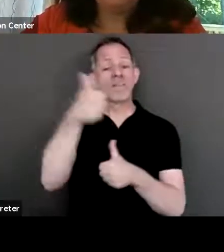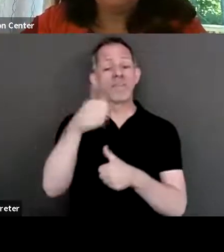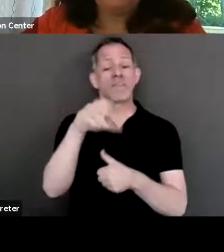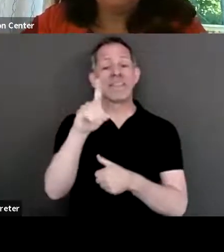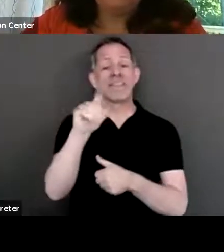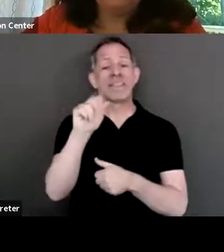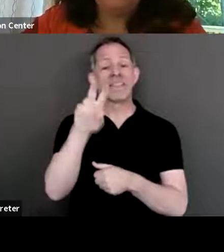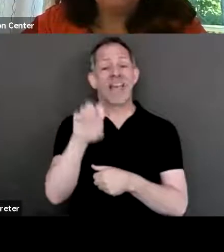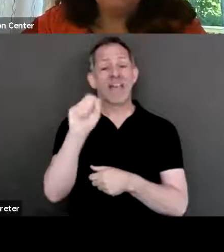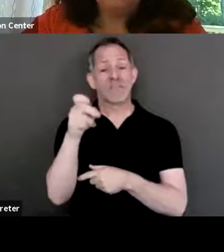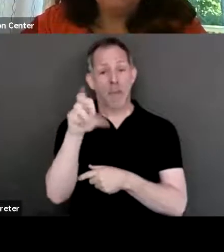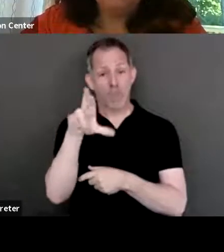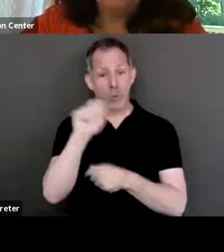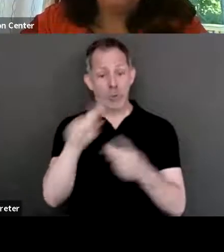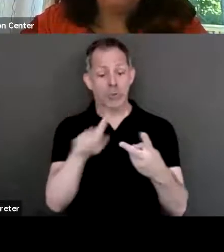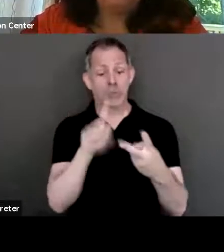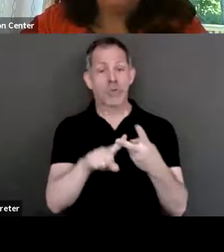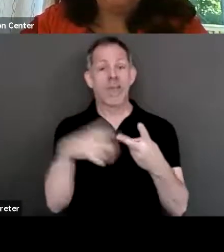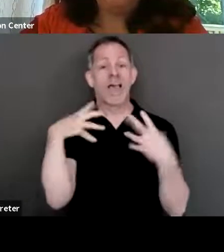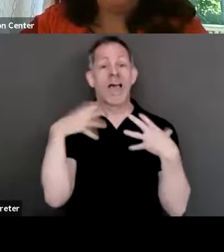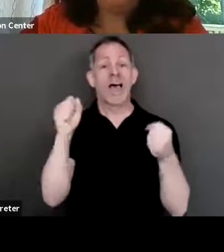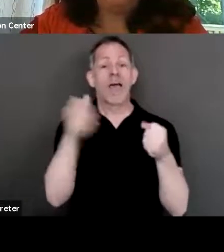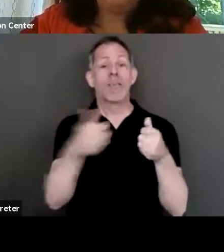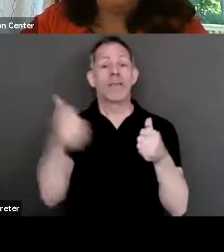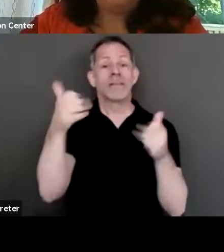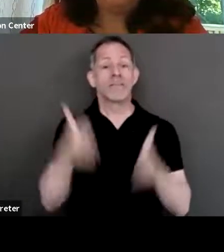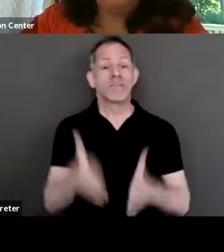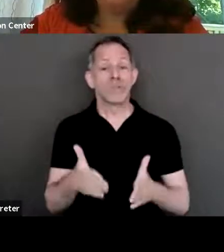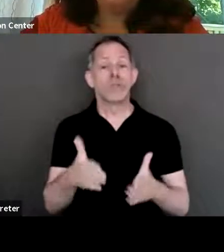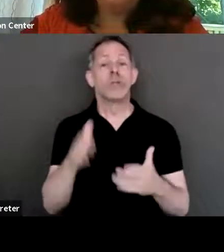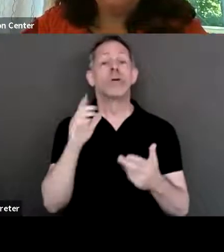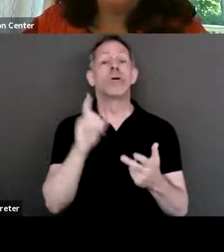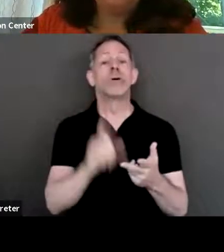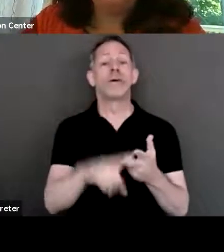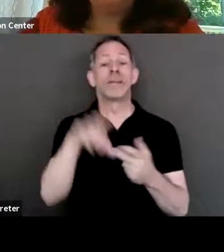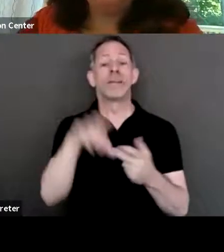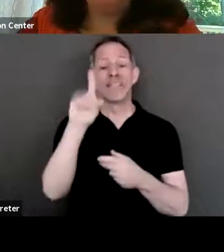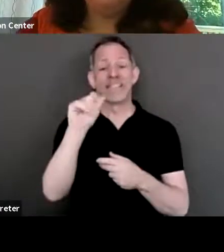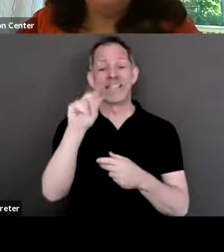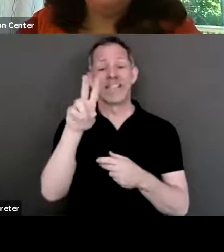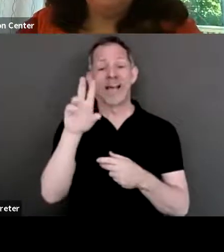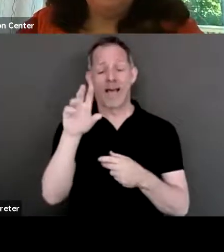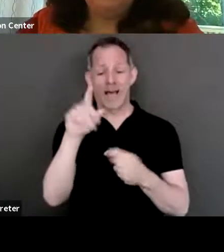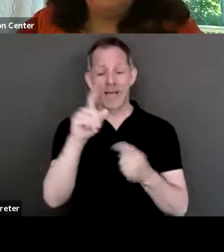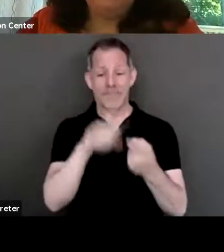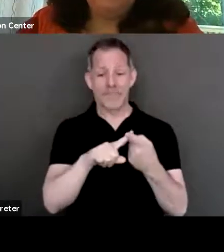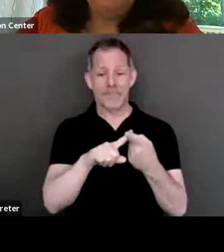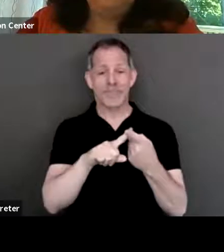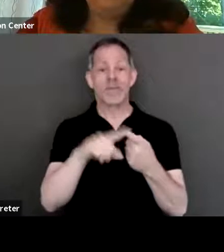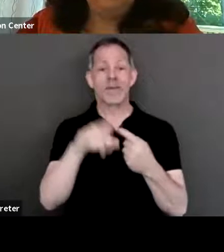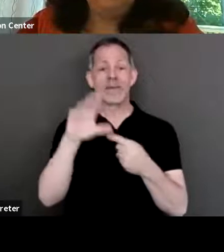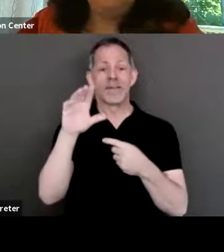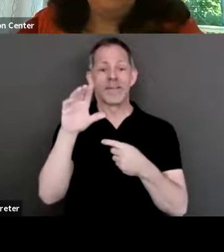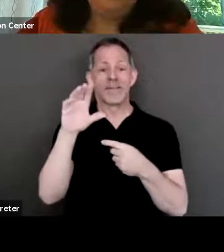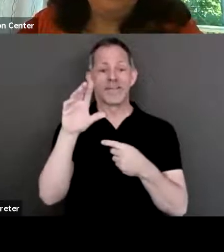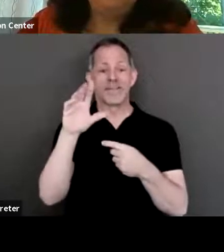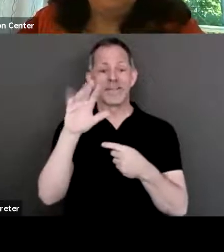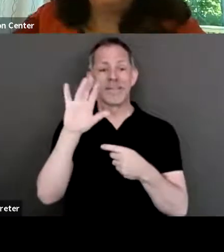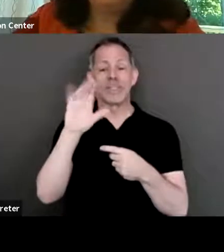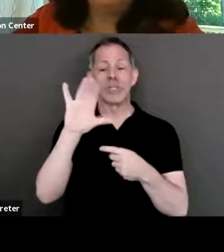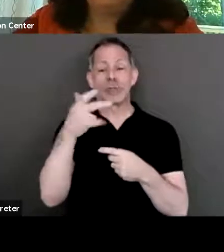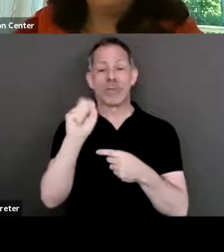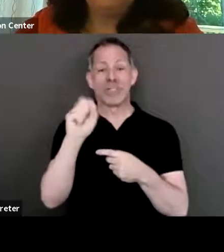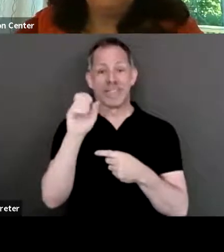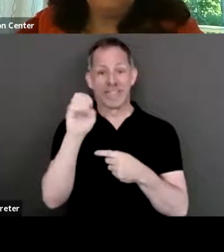Officer Dr. Chris Spitters, Snohomish County Department of Emergency Management Director Jason Biermann, and Amy Hill, Opioid